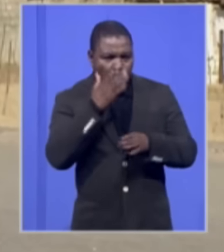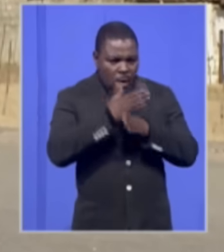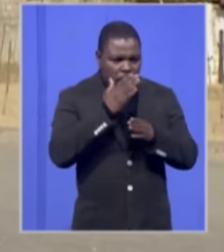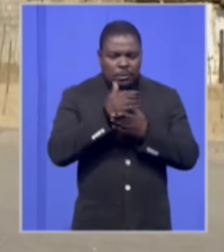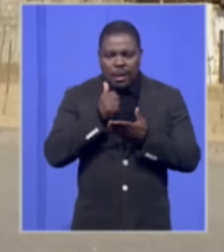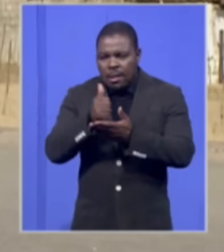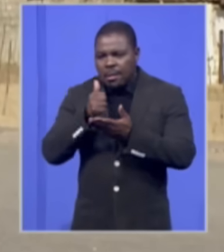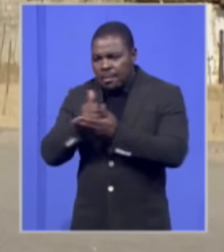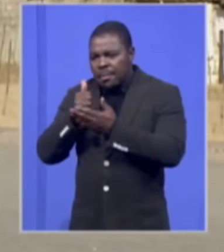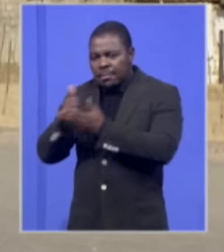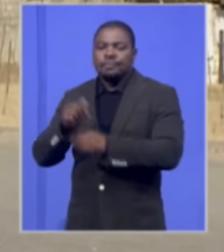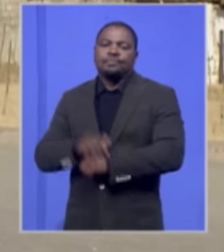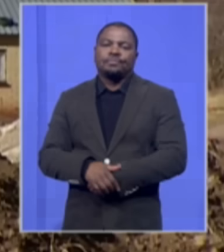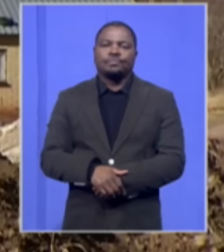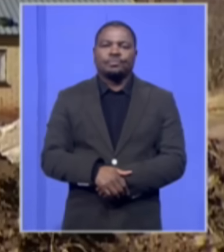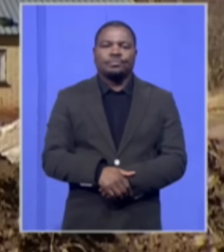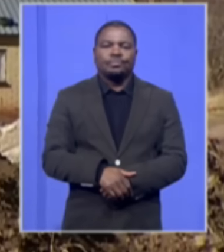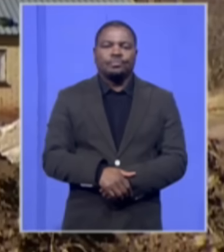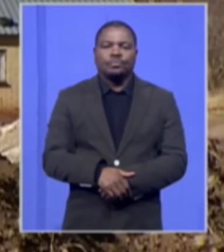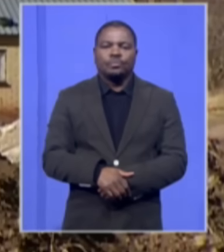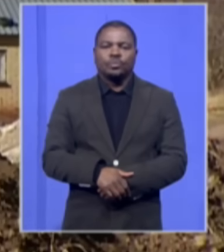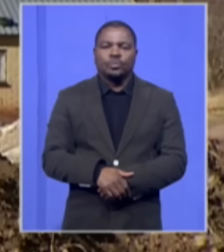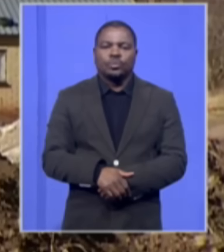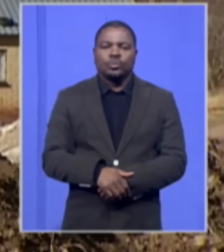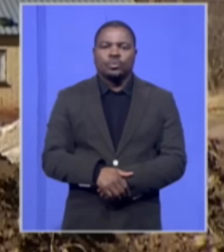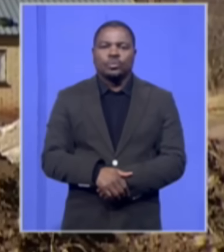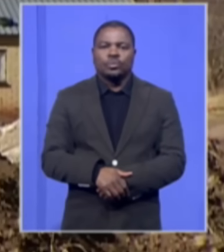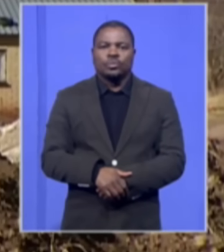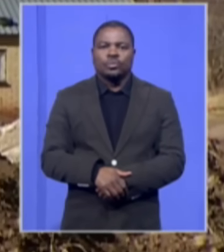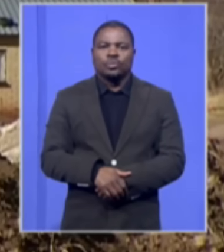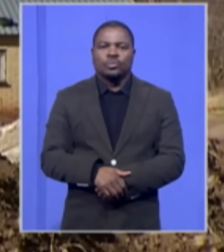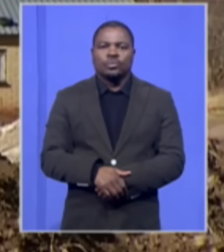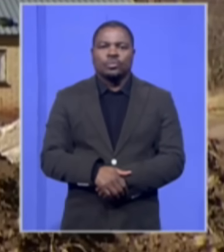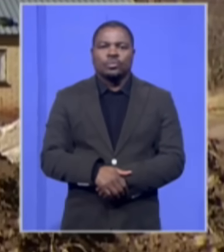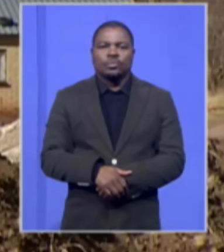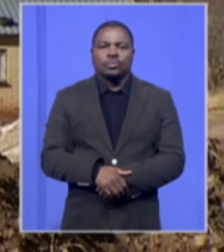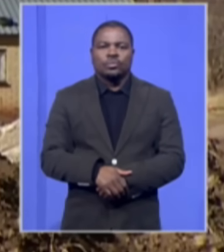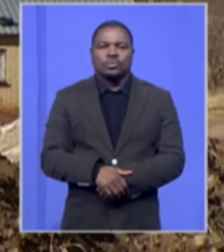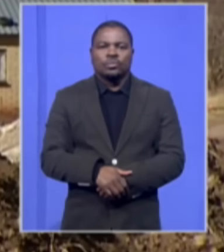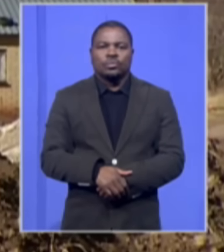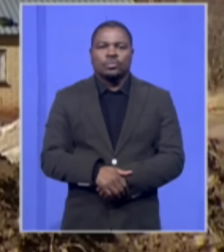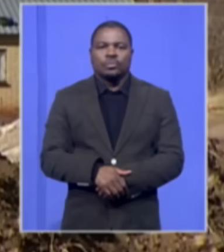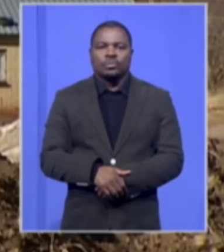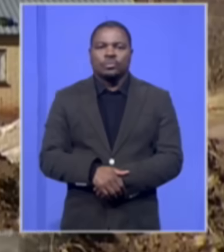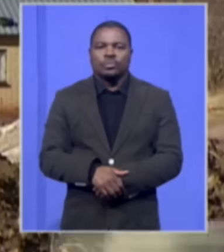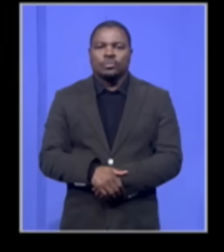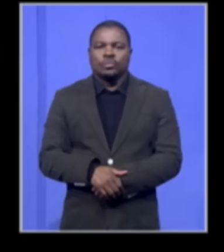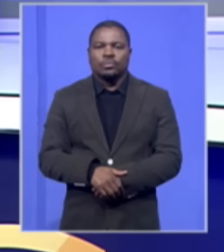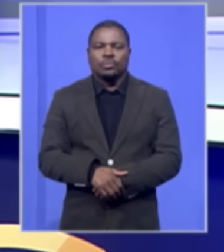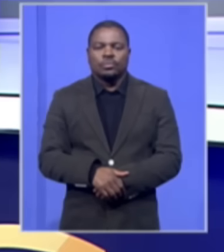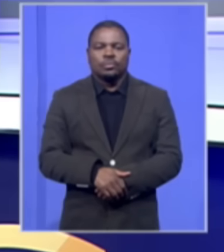thuša ka nakong ya kotsi. Ishmael Modiba, ditaba tša SABC, Ficksburg.